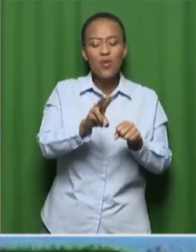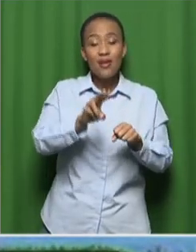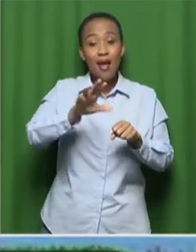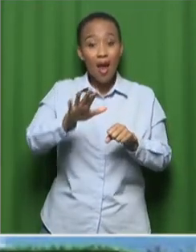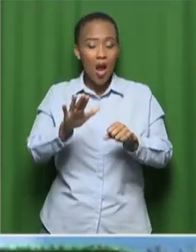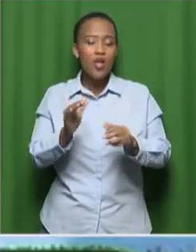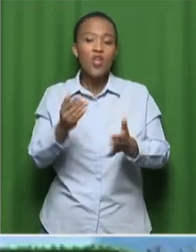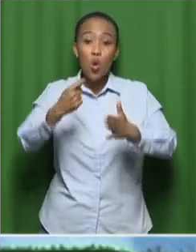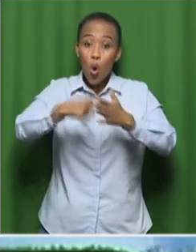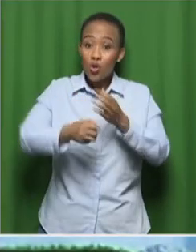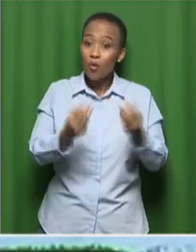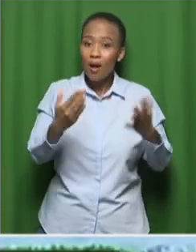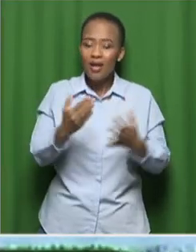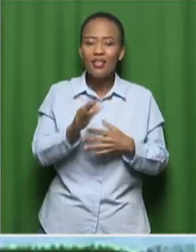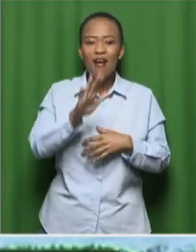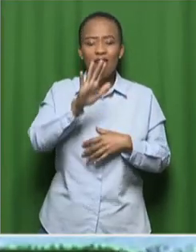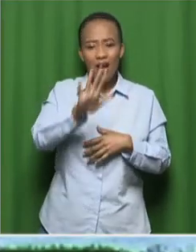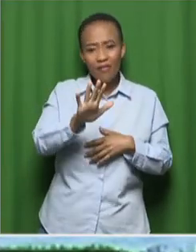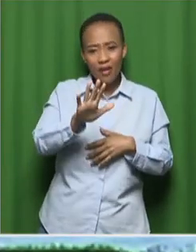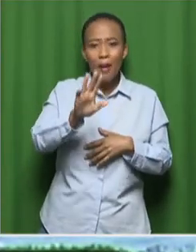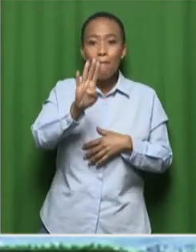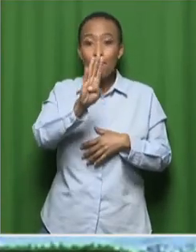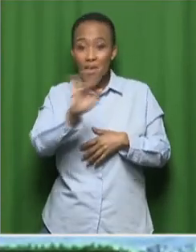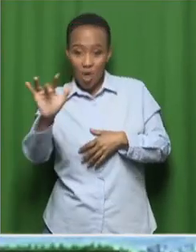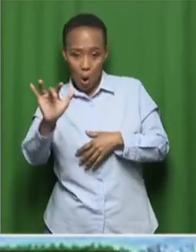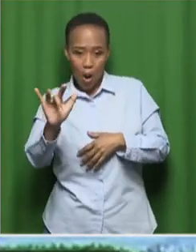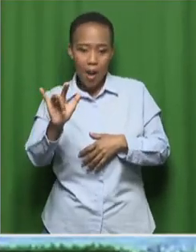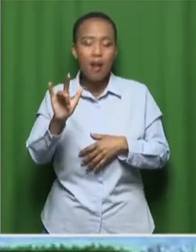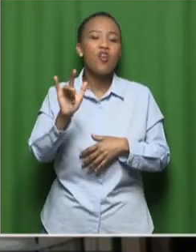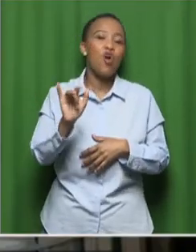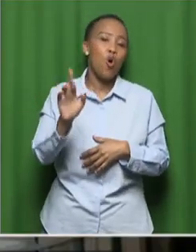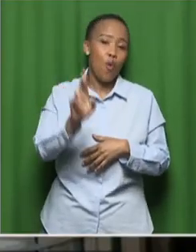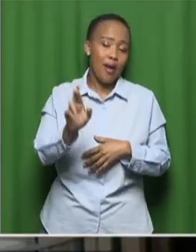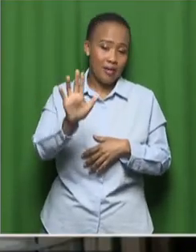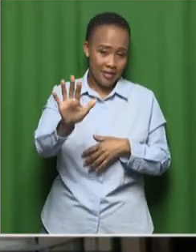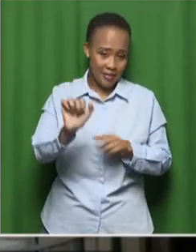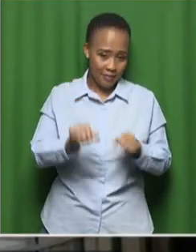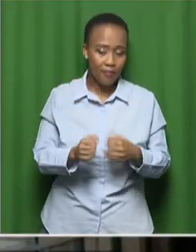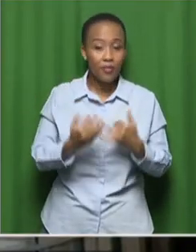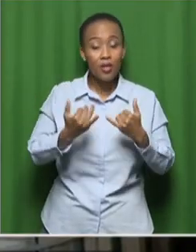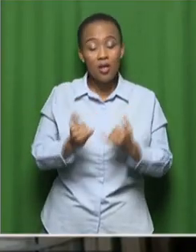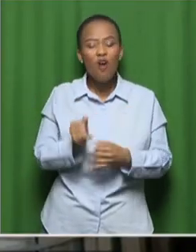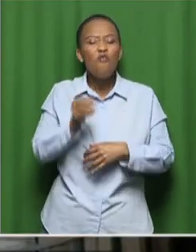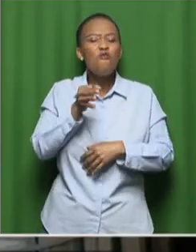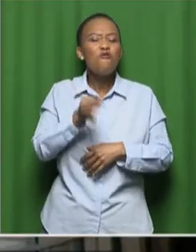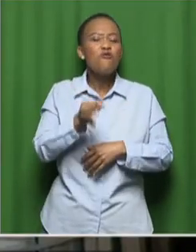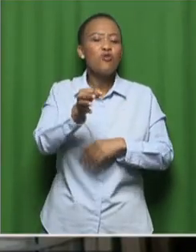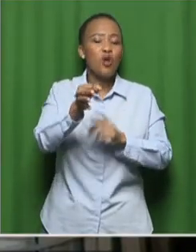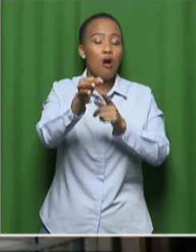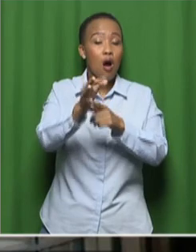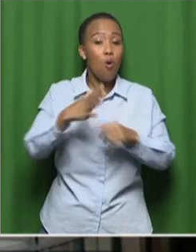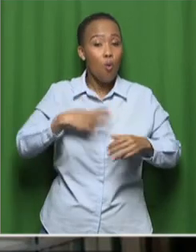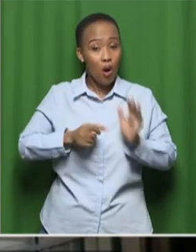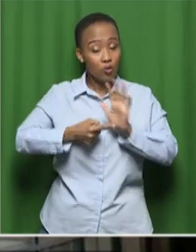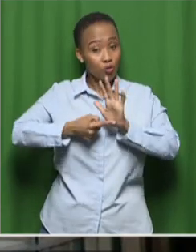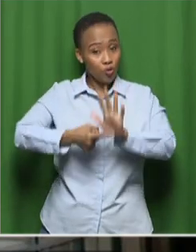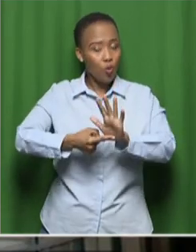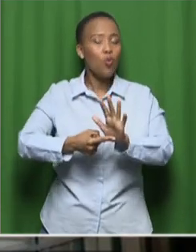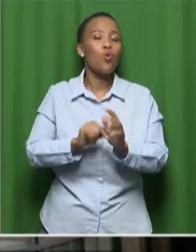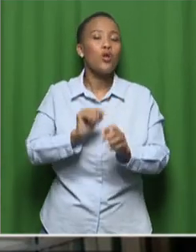billion. It will be part of a number of alternative water sources to future-proof the city against